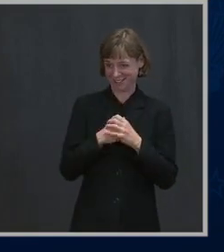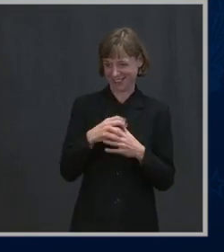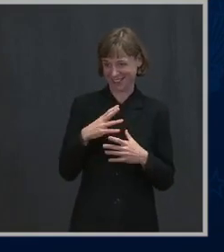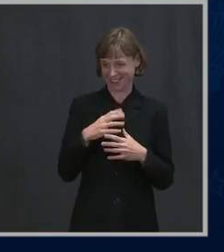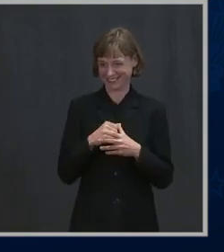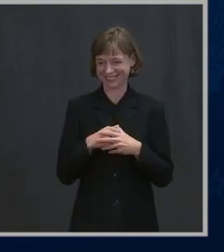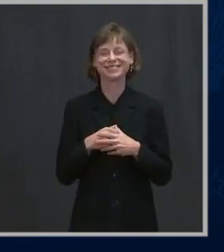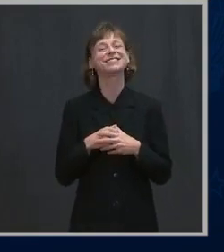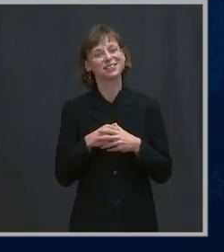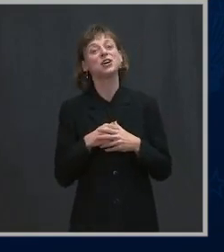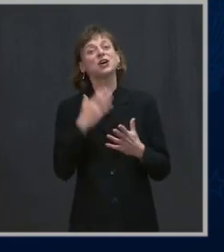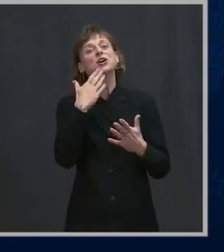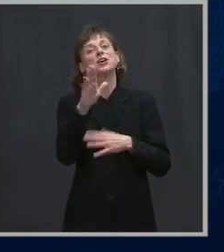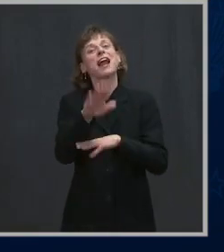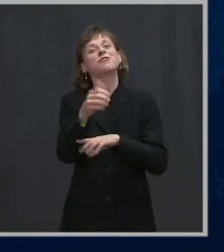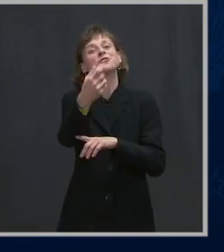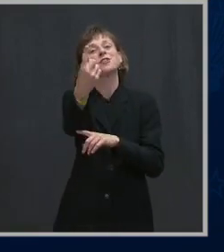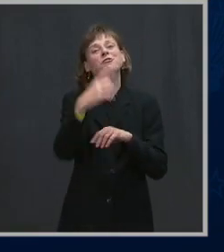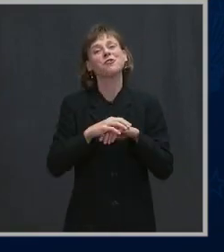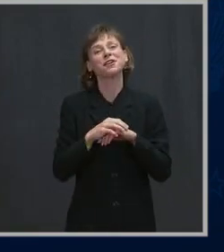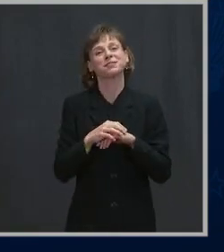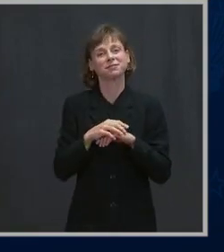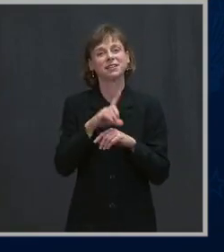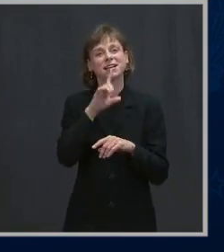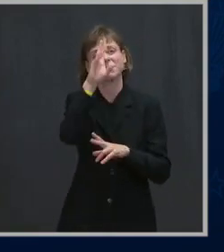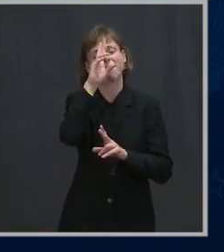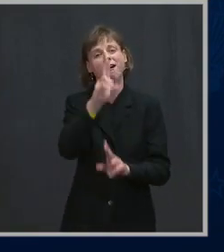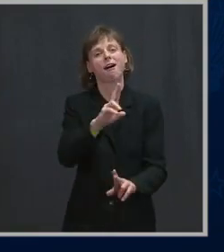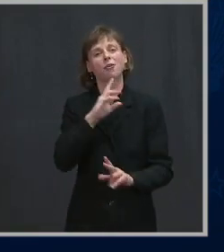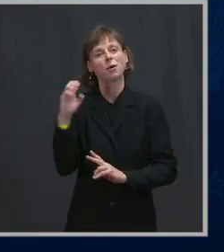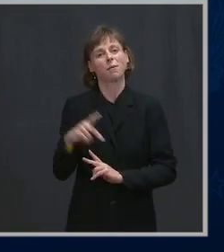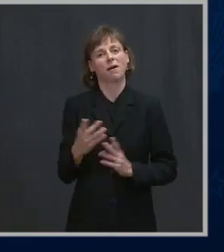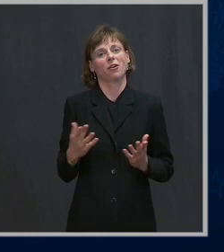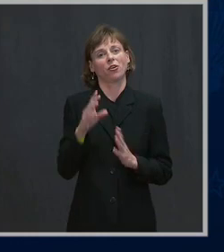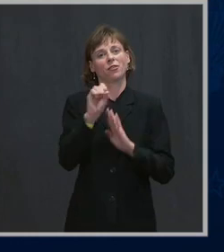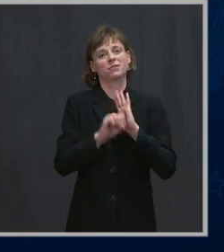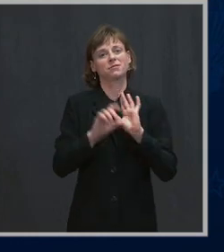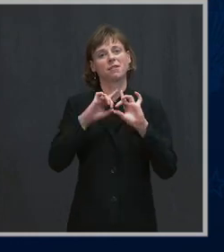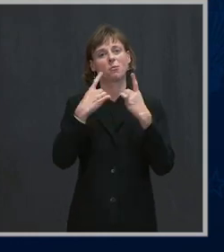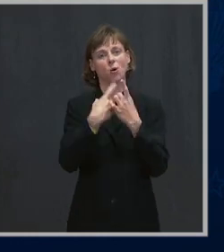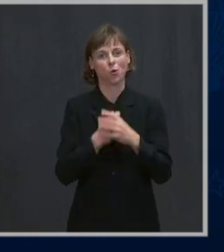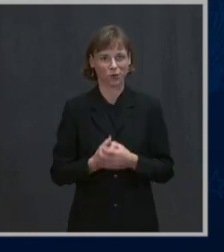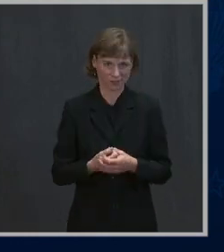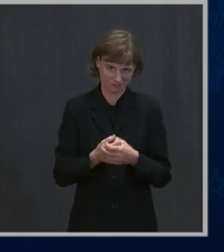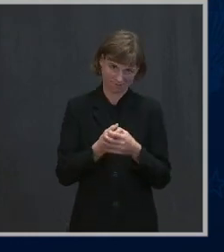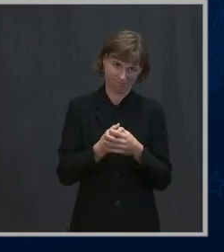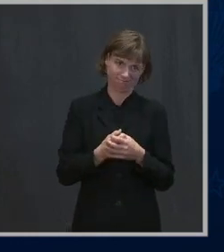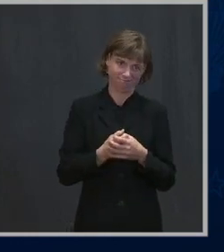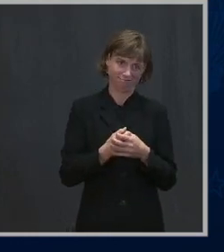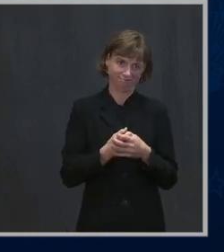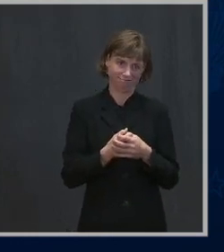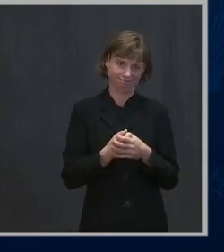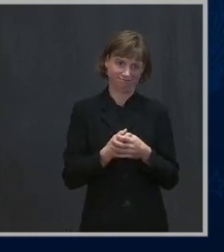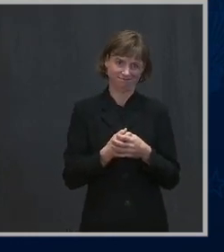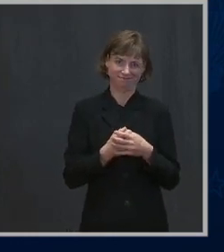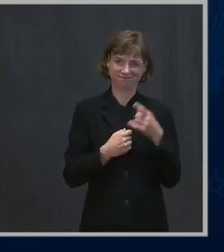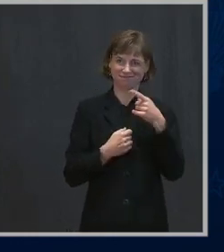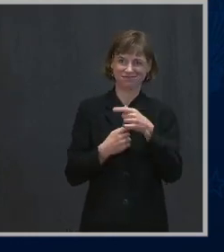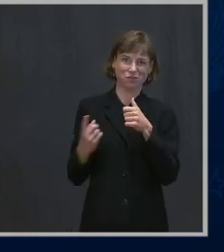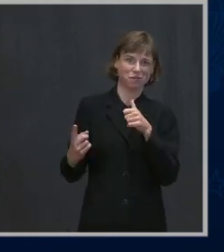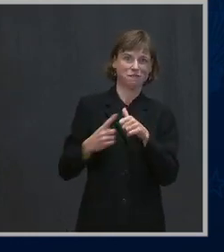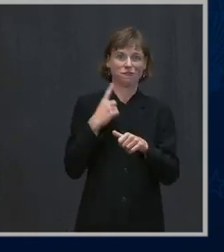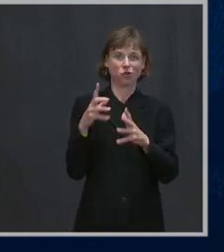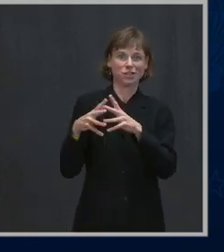good afternoon everyone it's an honor to be back at the state department under the eyes of the first american chief